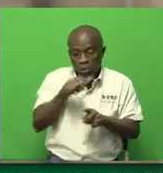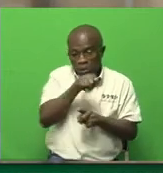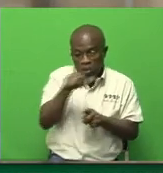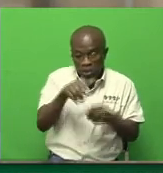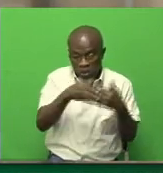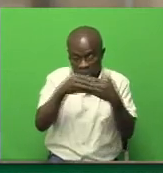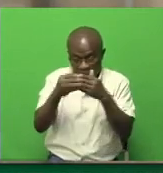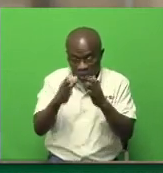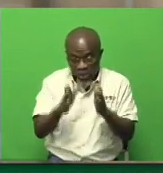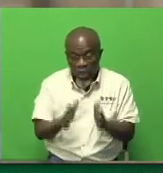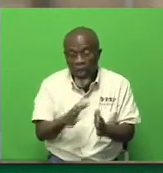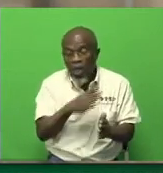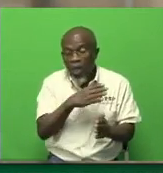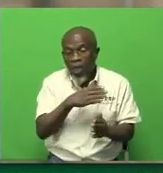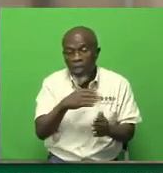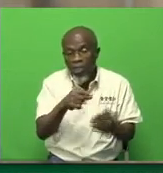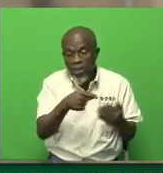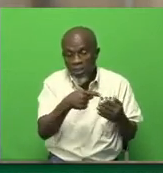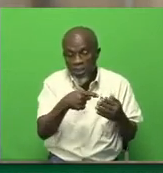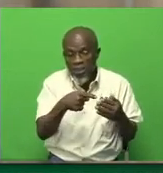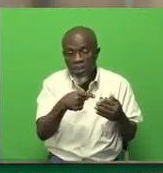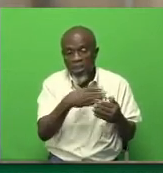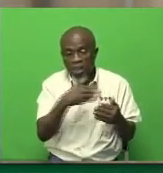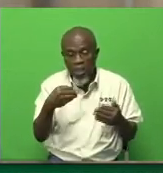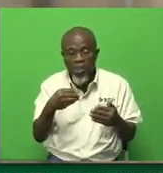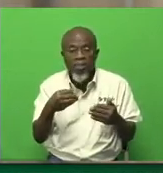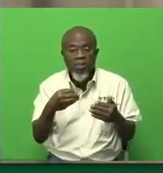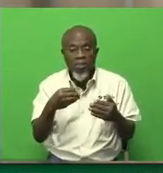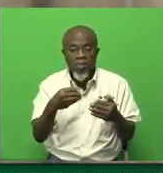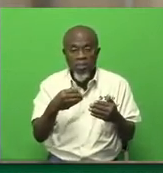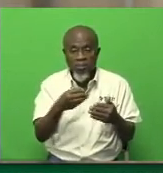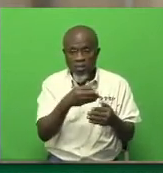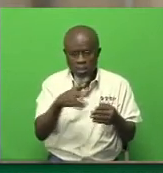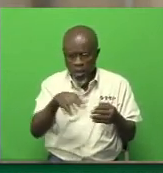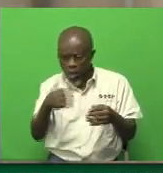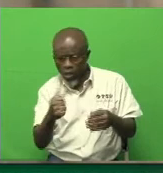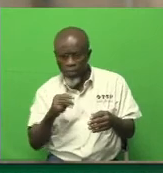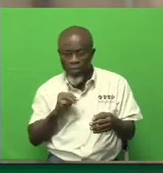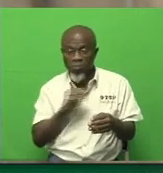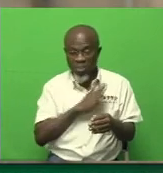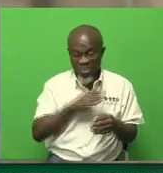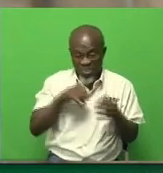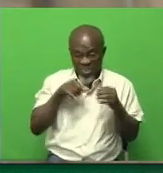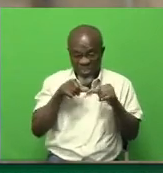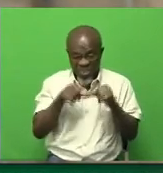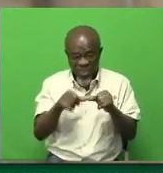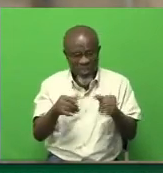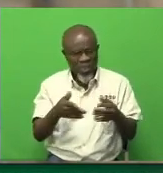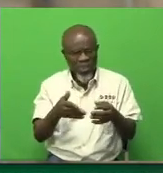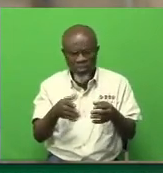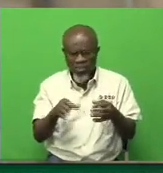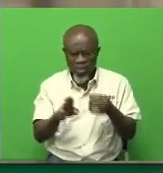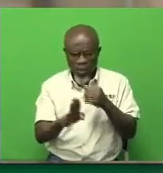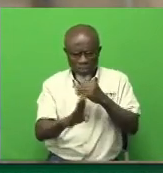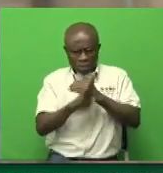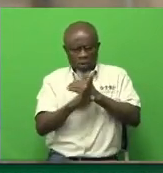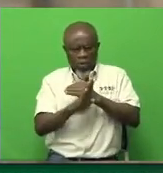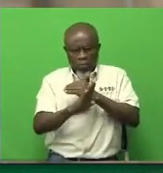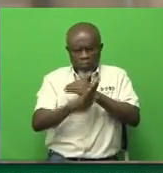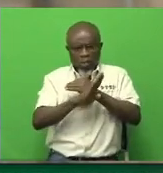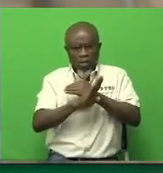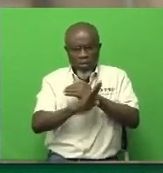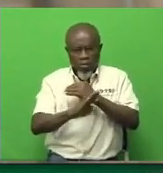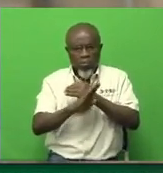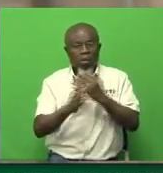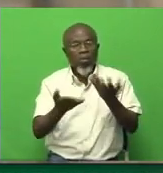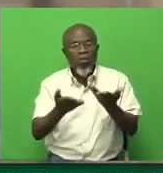members opposite they stood and they obstructed every opportunity and every attempt that we